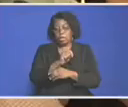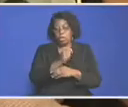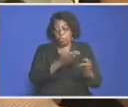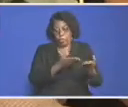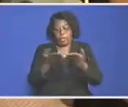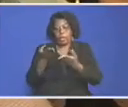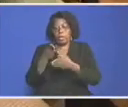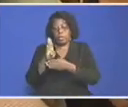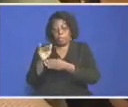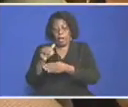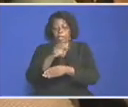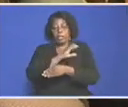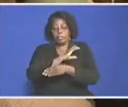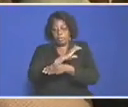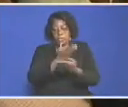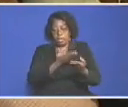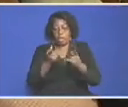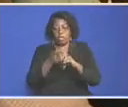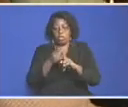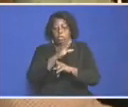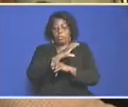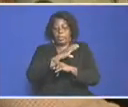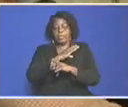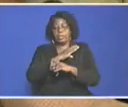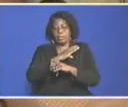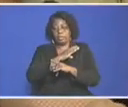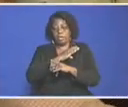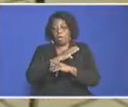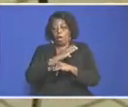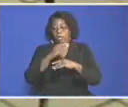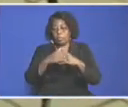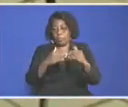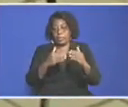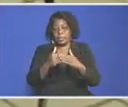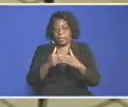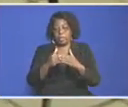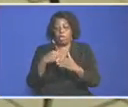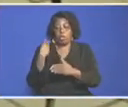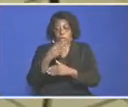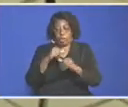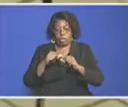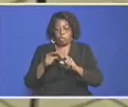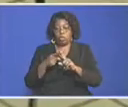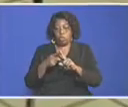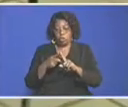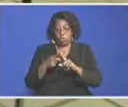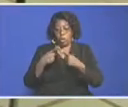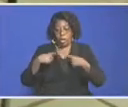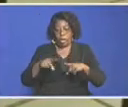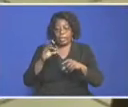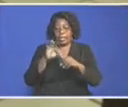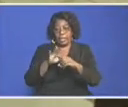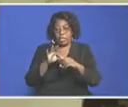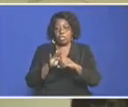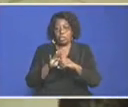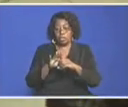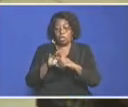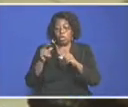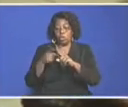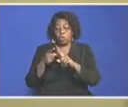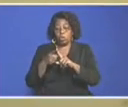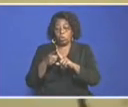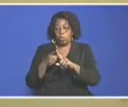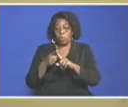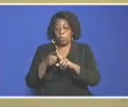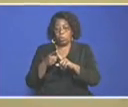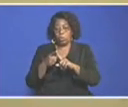officers to the Royal Bahamas Police Force compound. We will continue to permit those election agents to follow